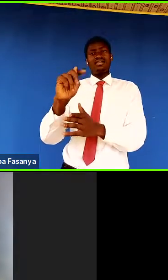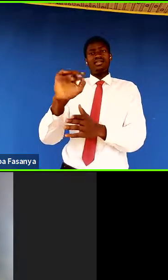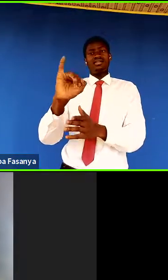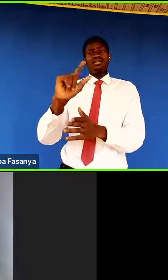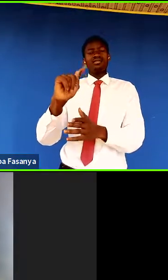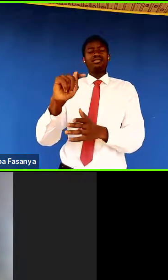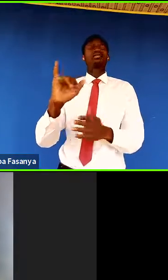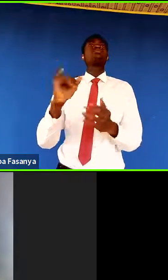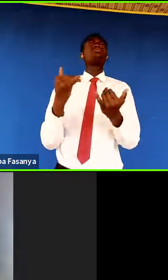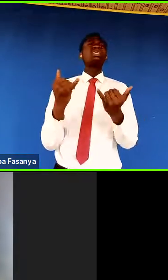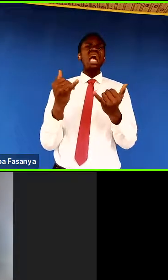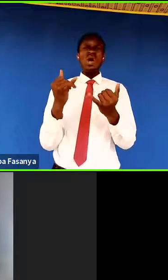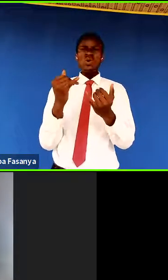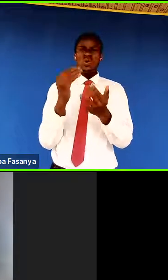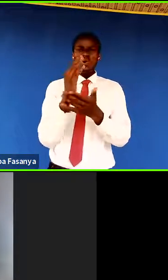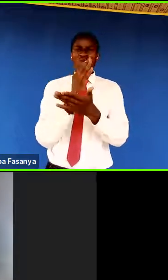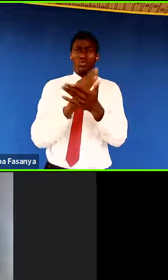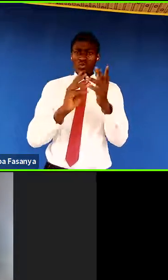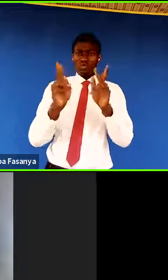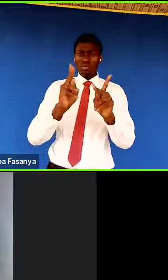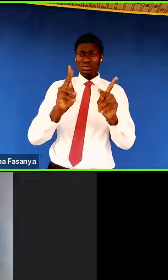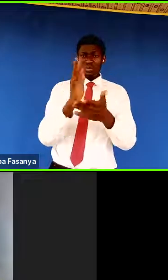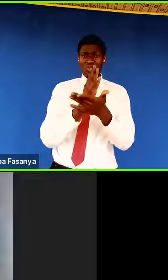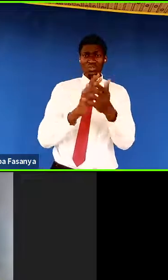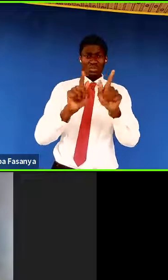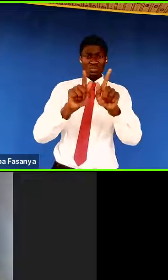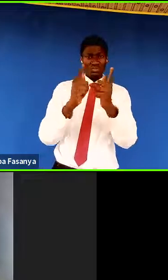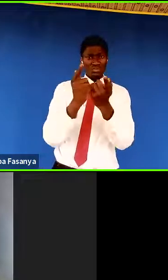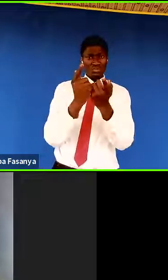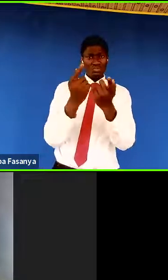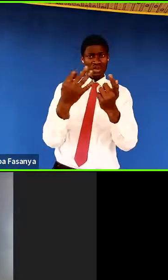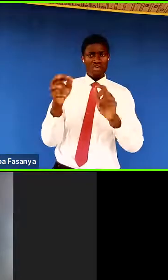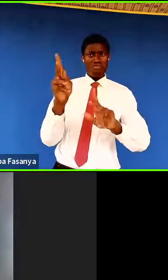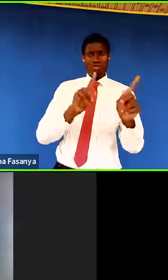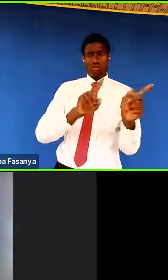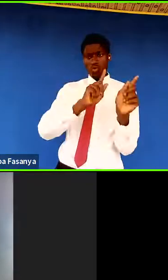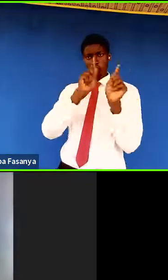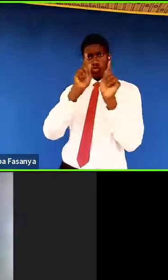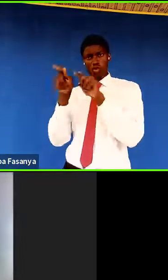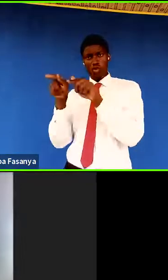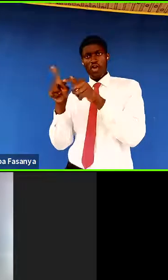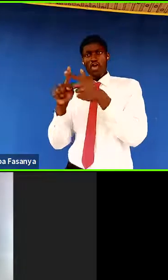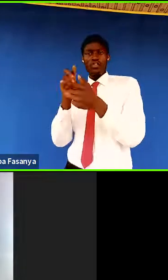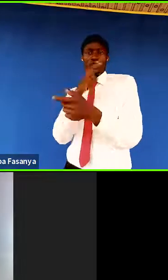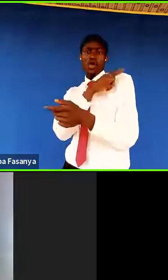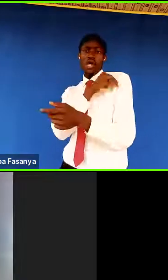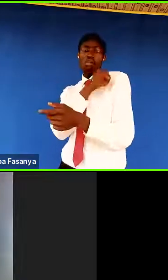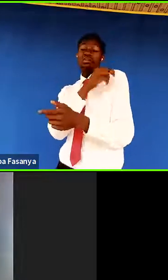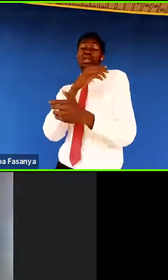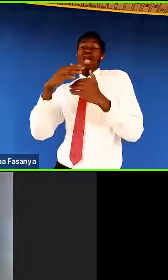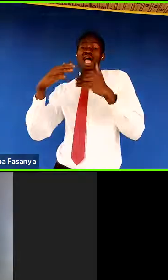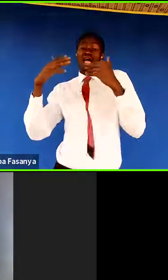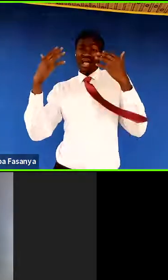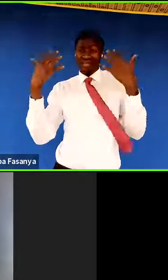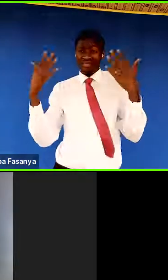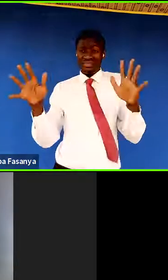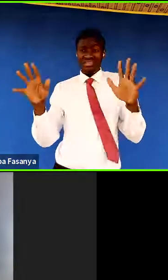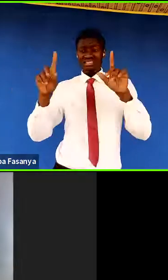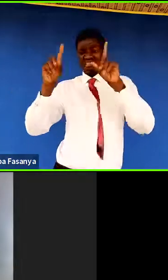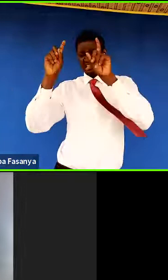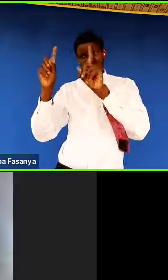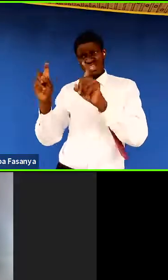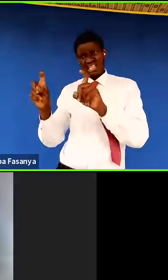hospital and after going through all the tests and everything that you might think of that